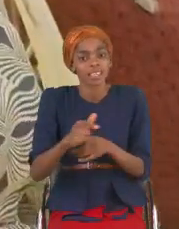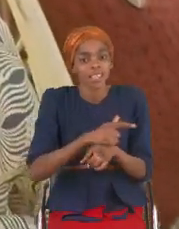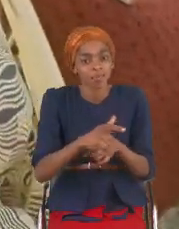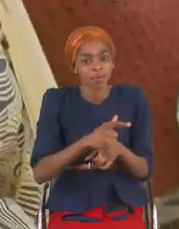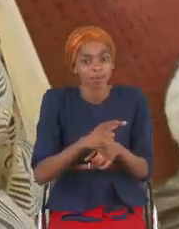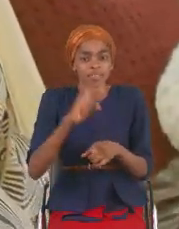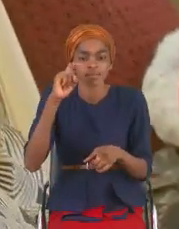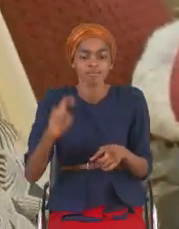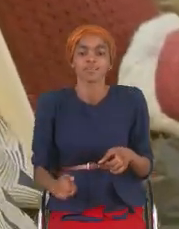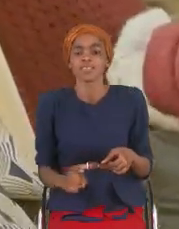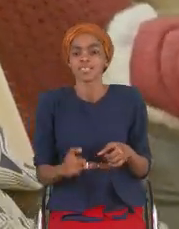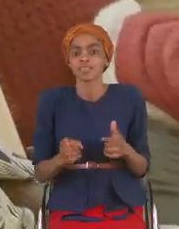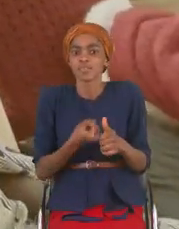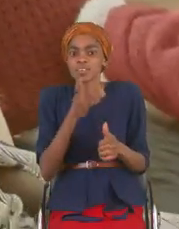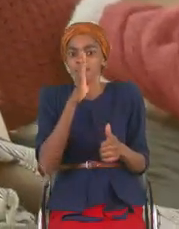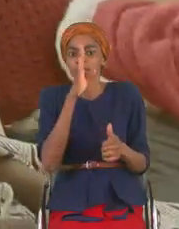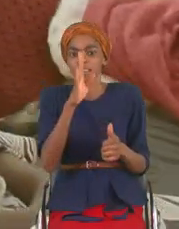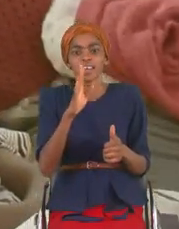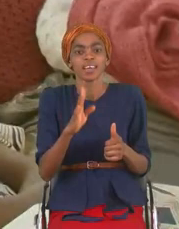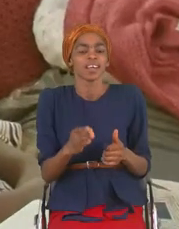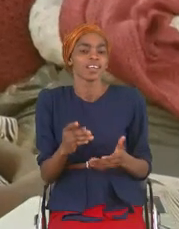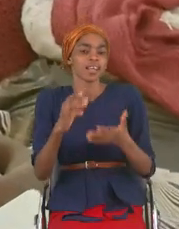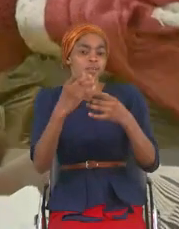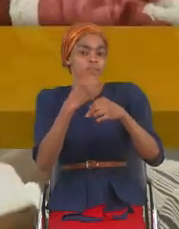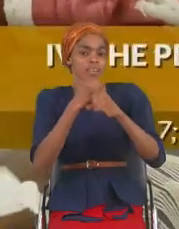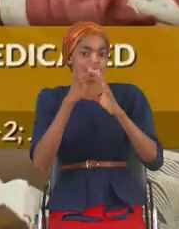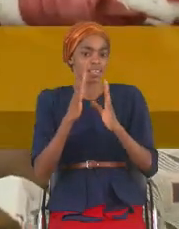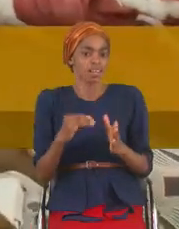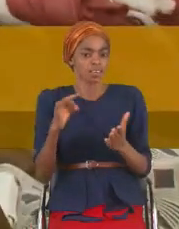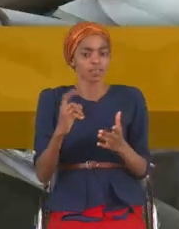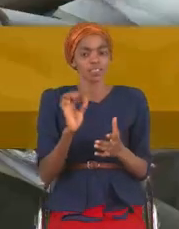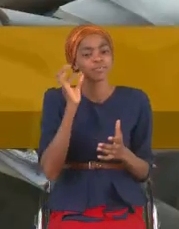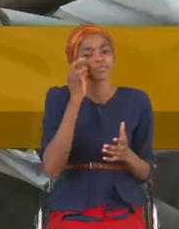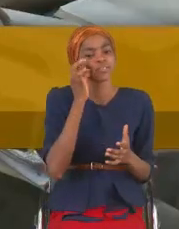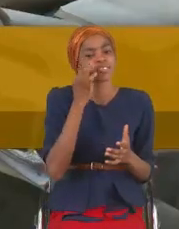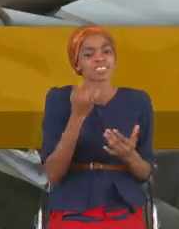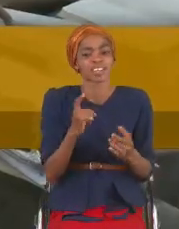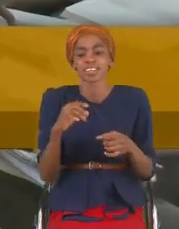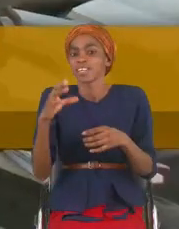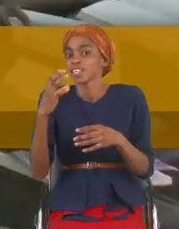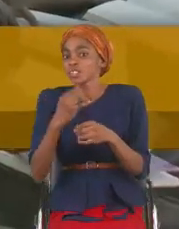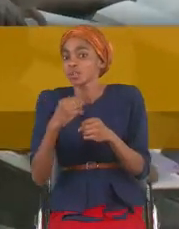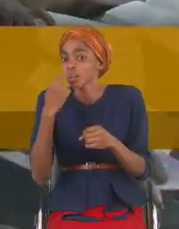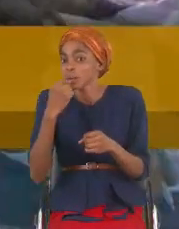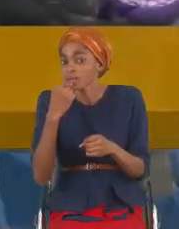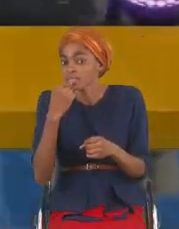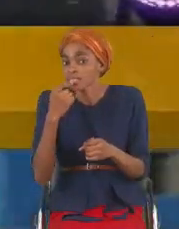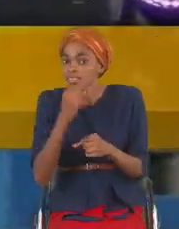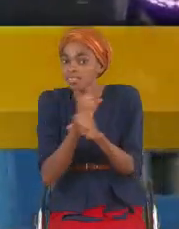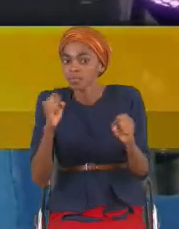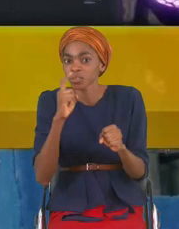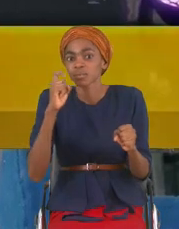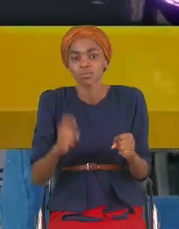be first partaker of the fruits. You're talking about salvation. You must be a partaker